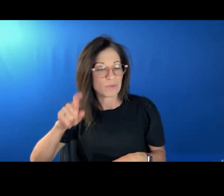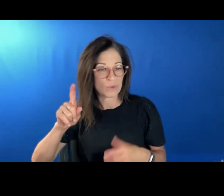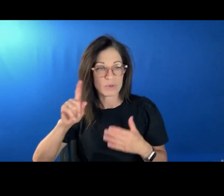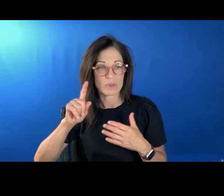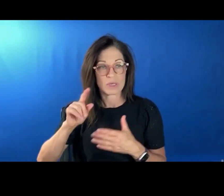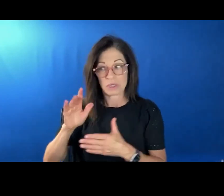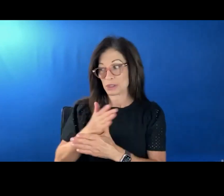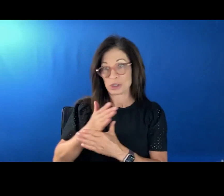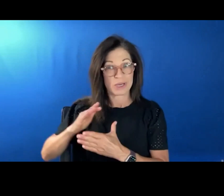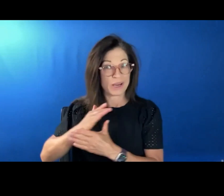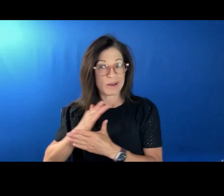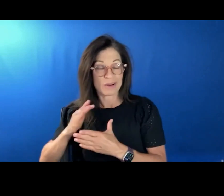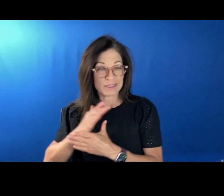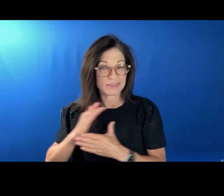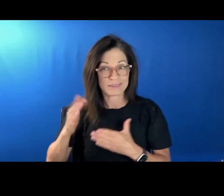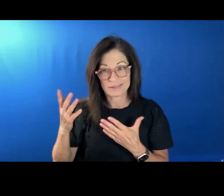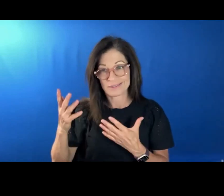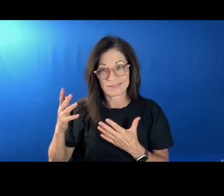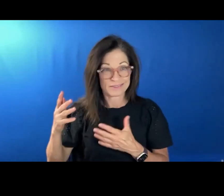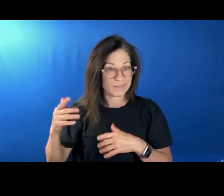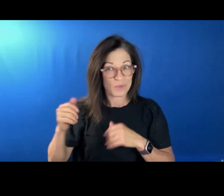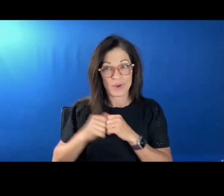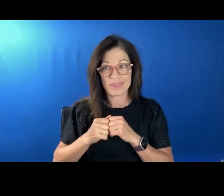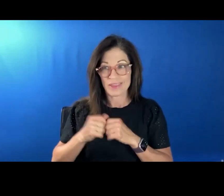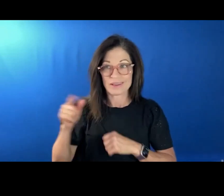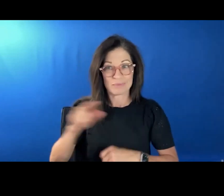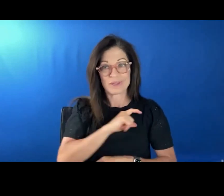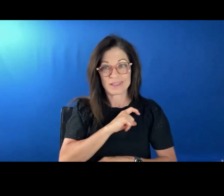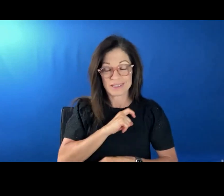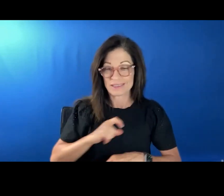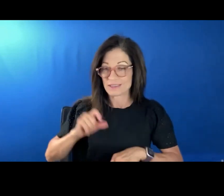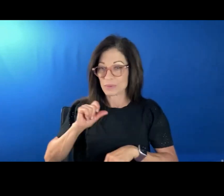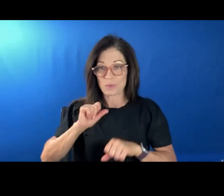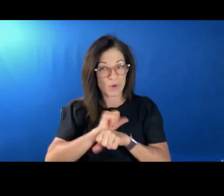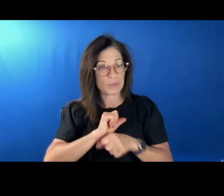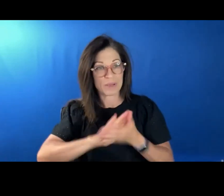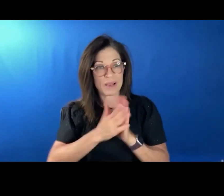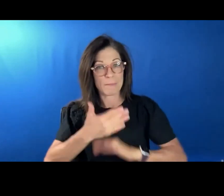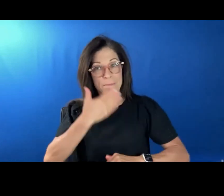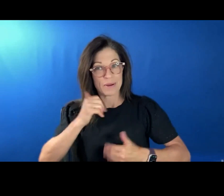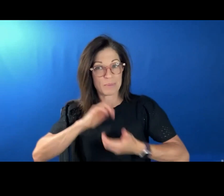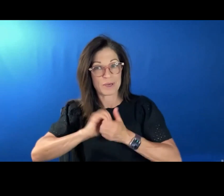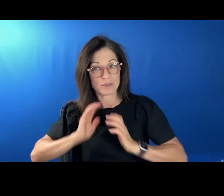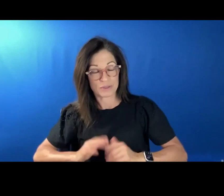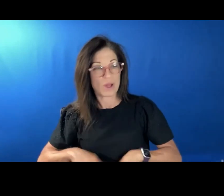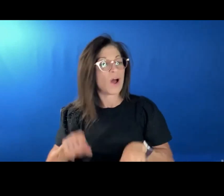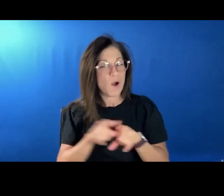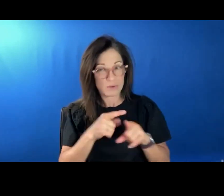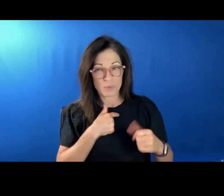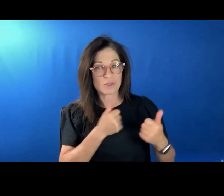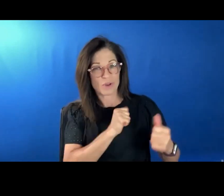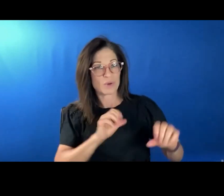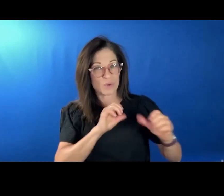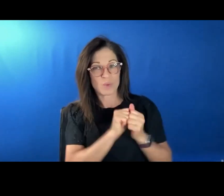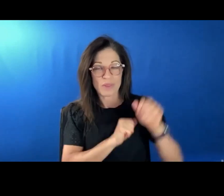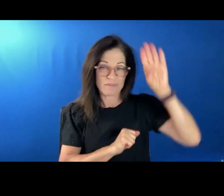the space on a call for service, and how can we work and be better partners. And we extend that out to fire as well. So both police